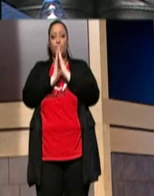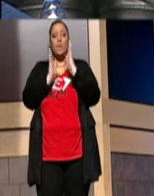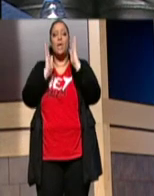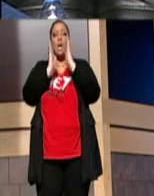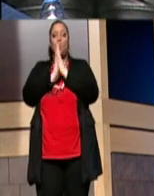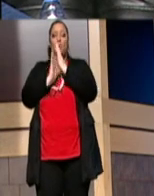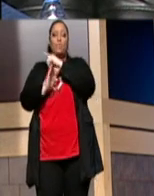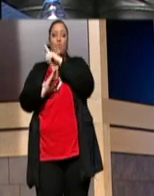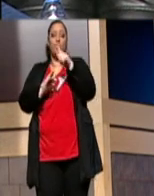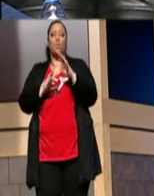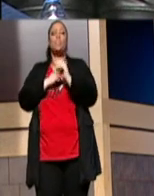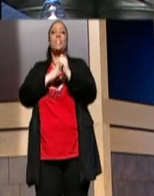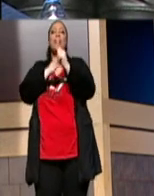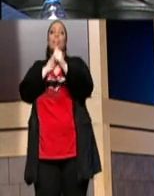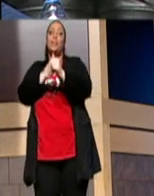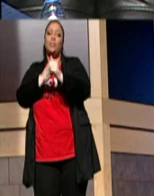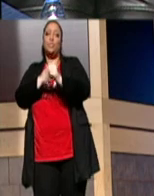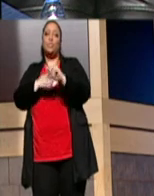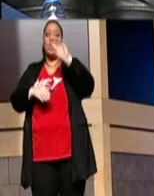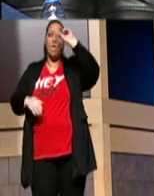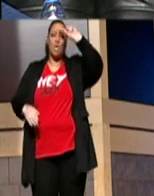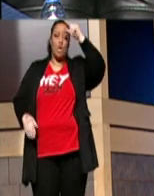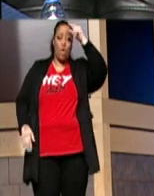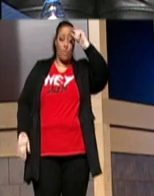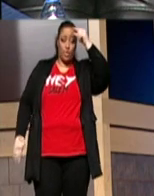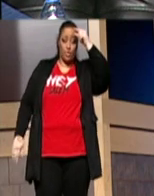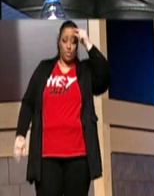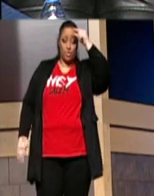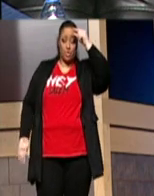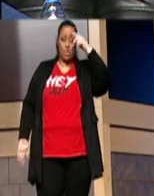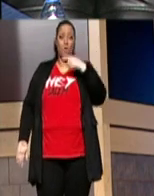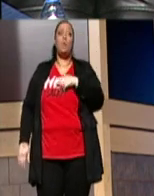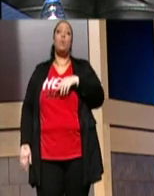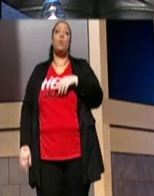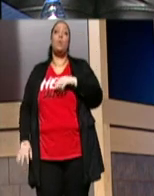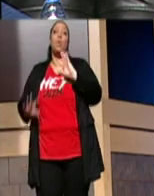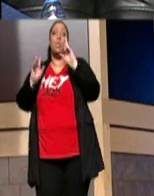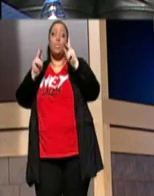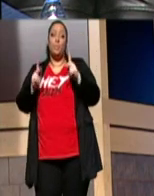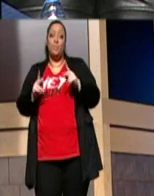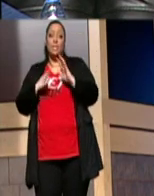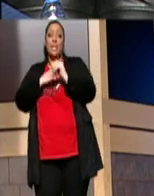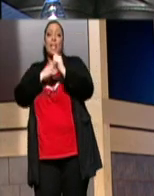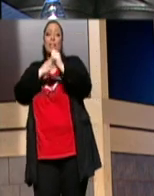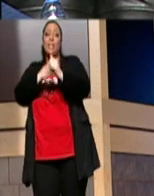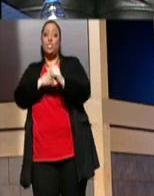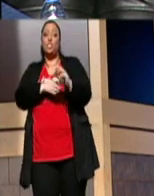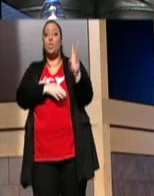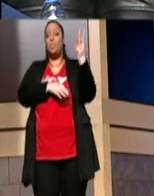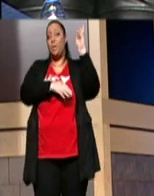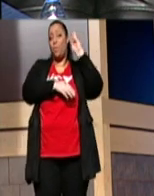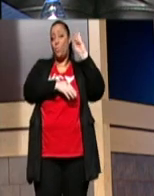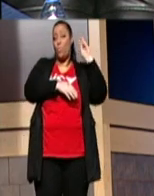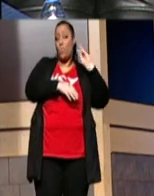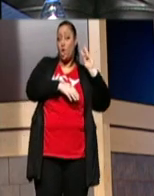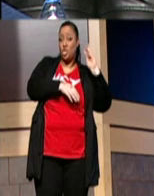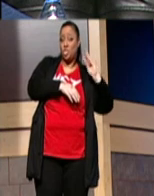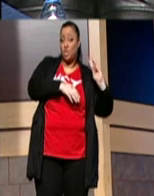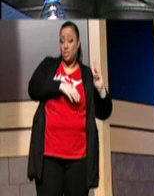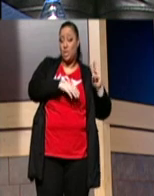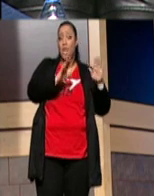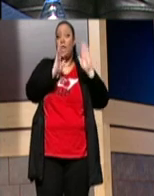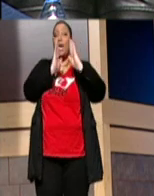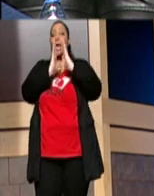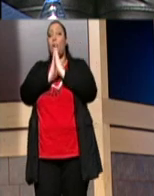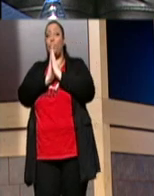in leadership. Yeah. The governors, yes. The ones in leadership in Washington. Yes. I pray for those who are in